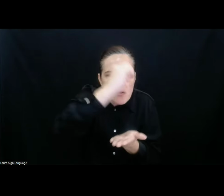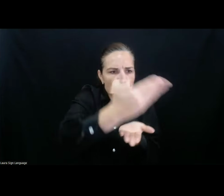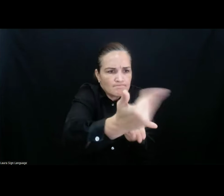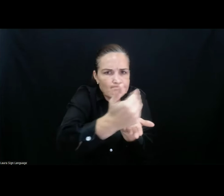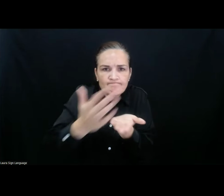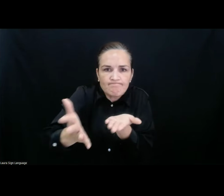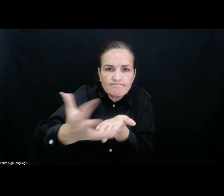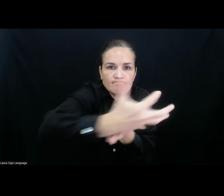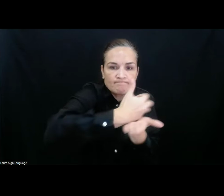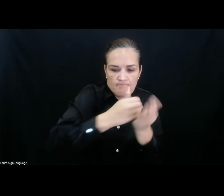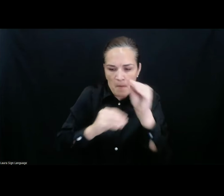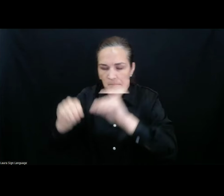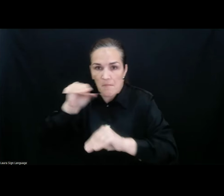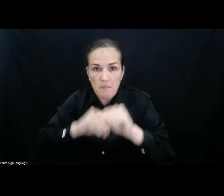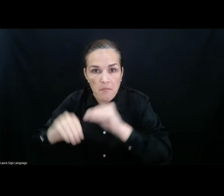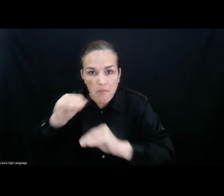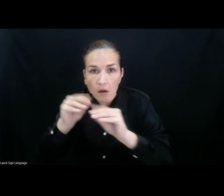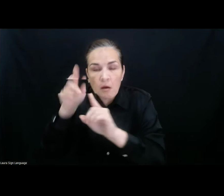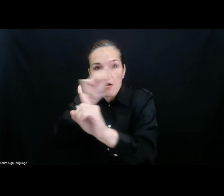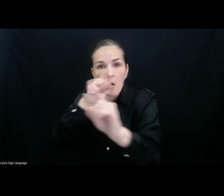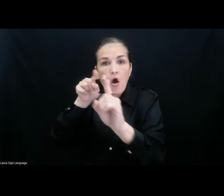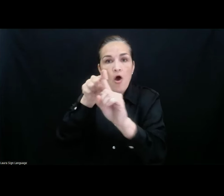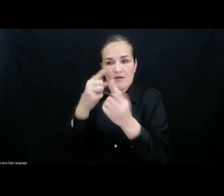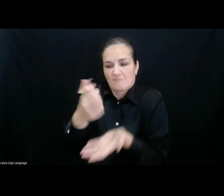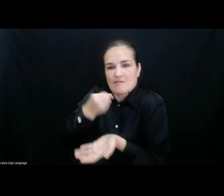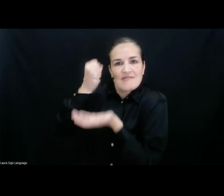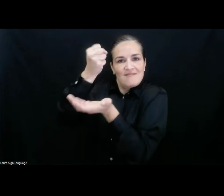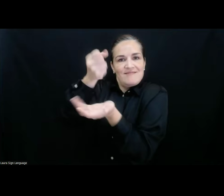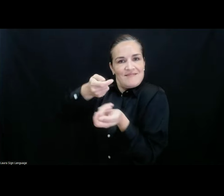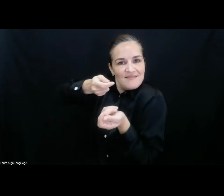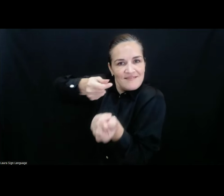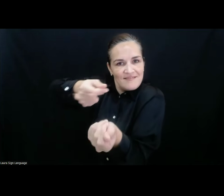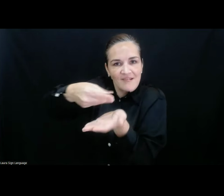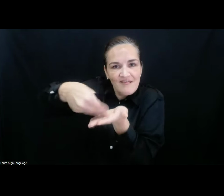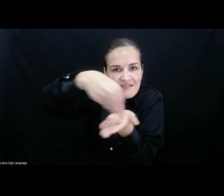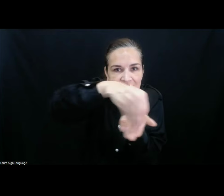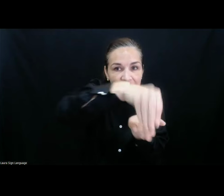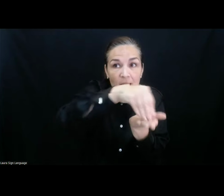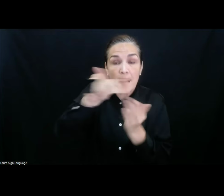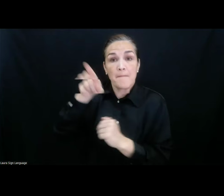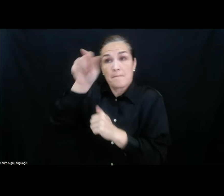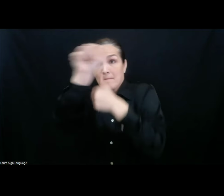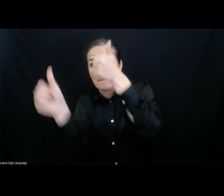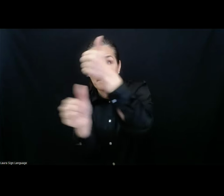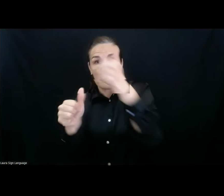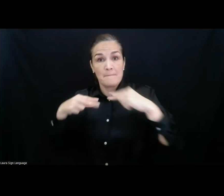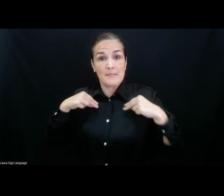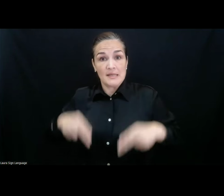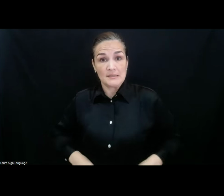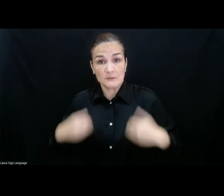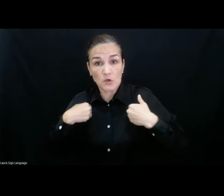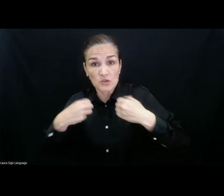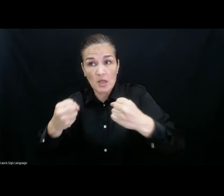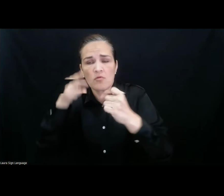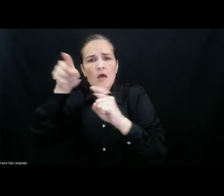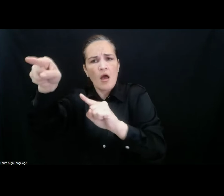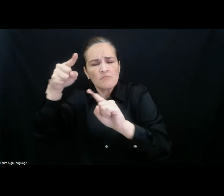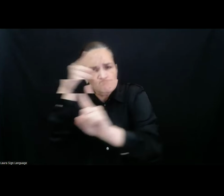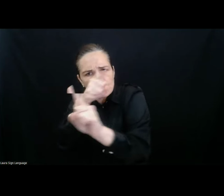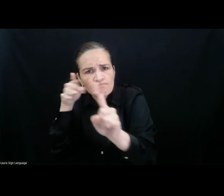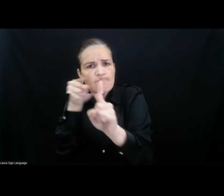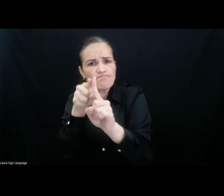efforts, but it was worth of the investment. And basically, the Ministry of Health, as we agreed at the very, very